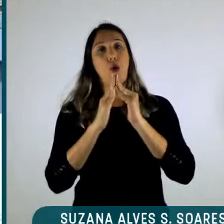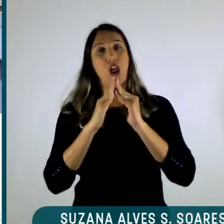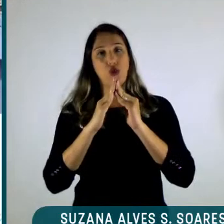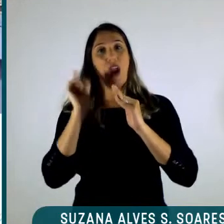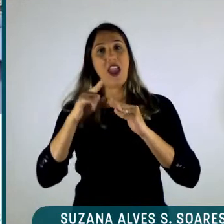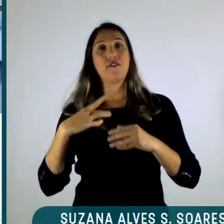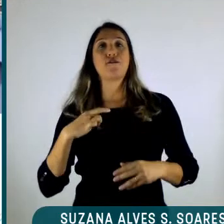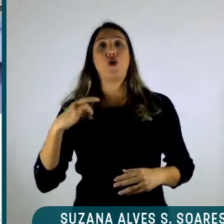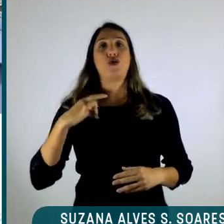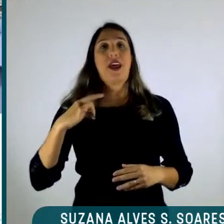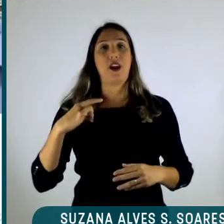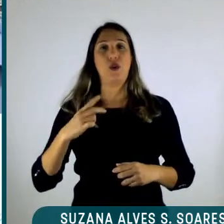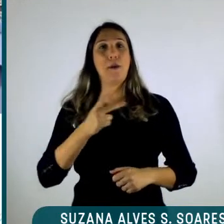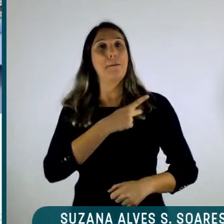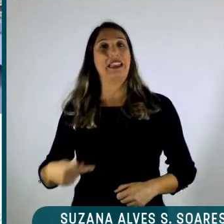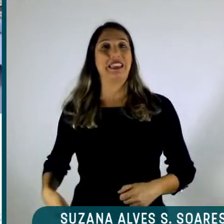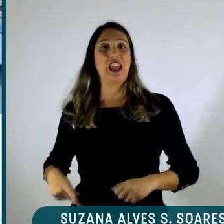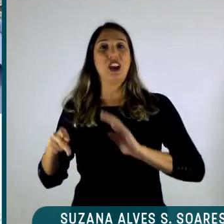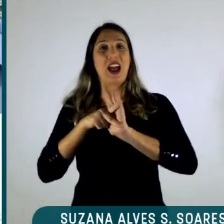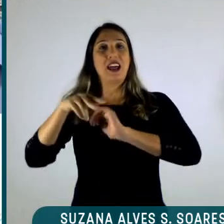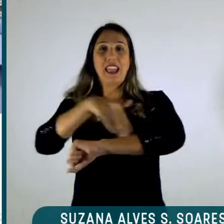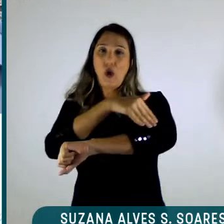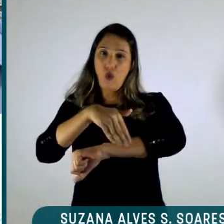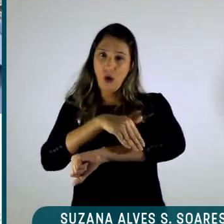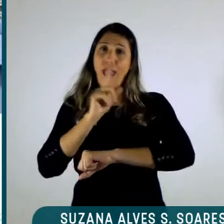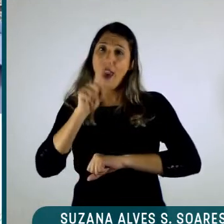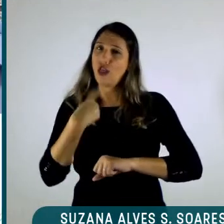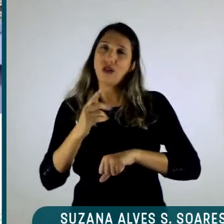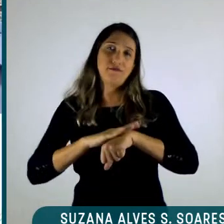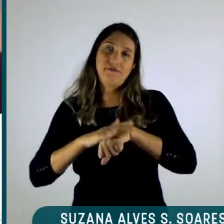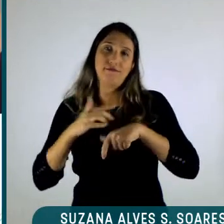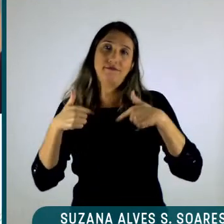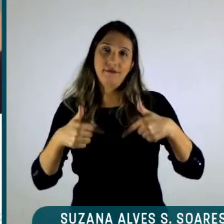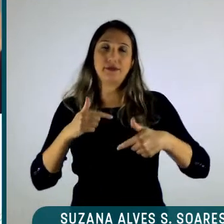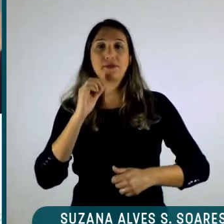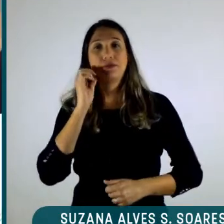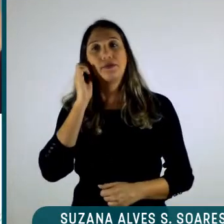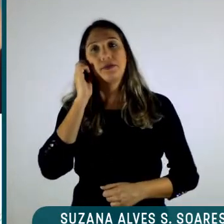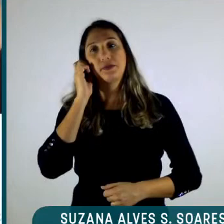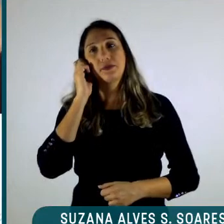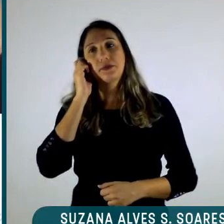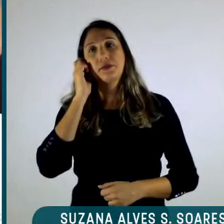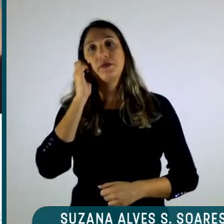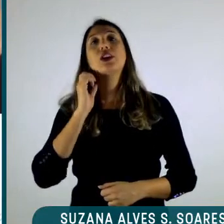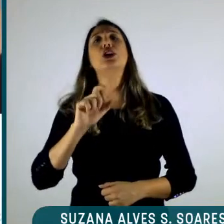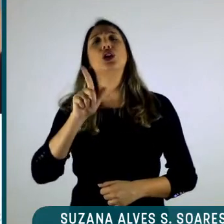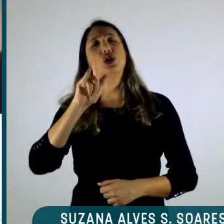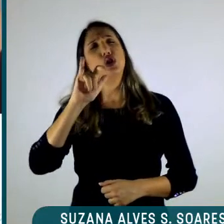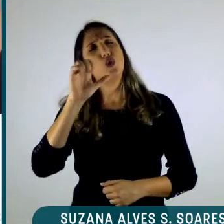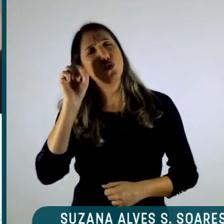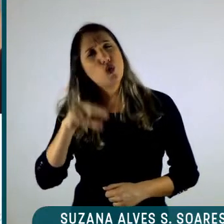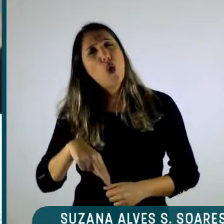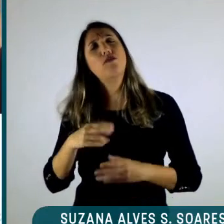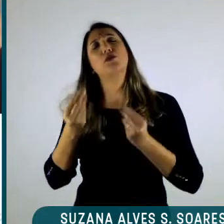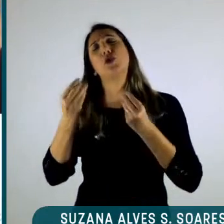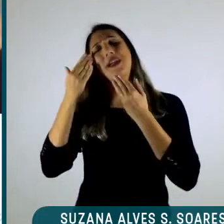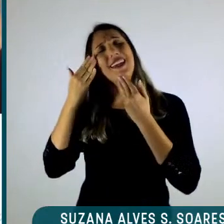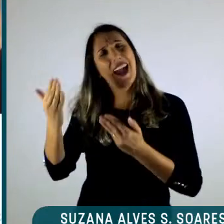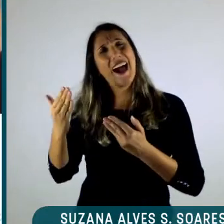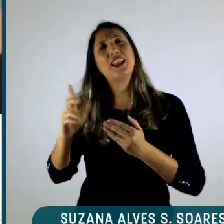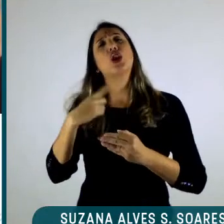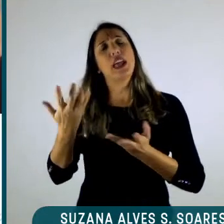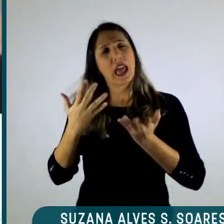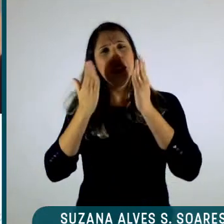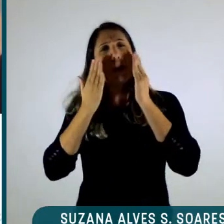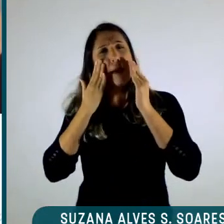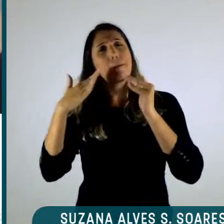Paulo's mayor. We can only depend on us, unfortunately. Lia, thank you. And